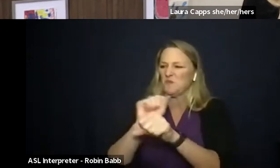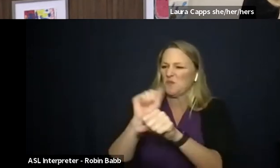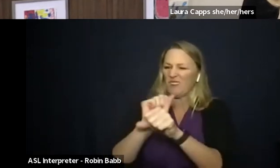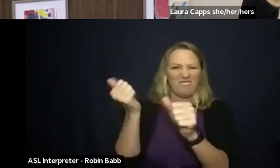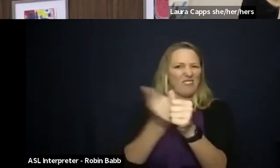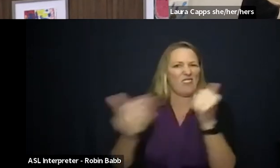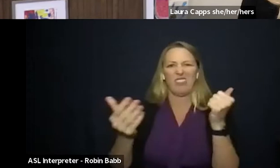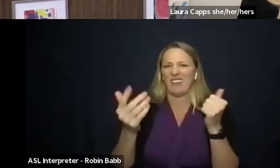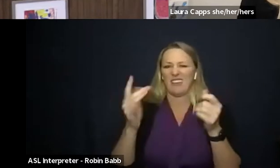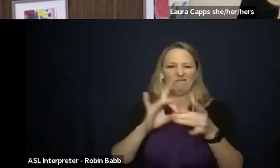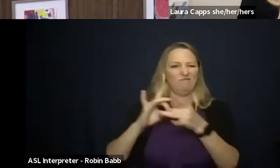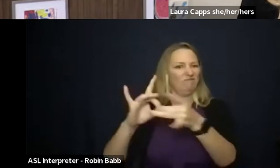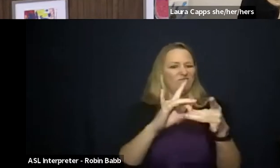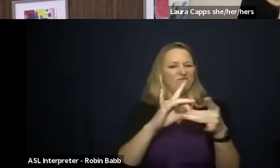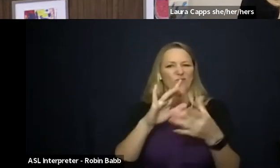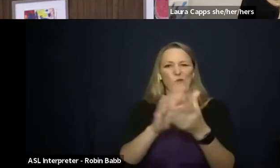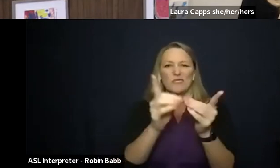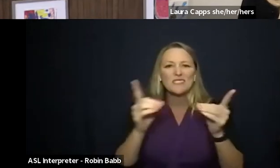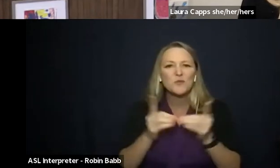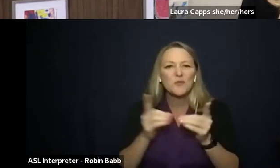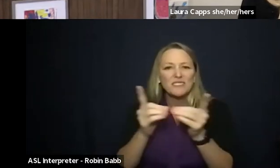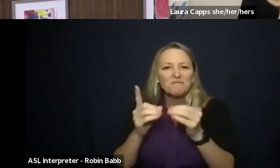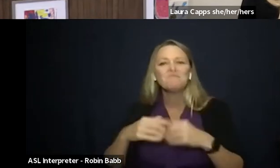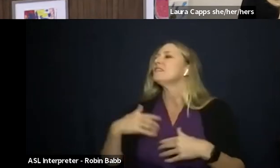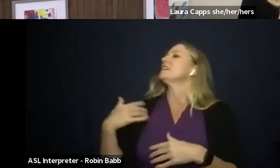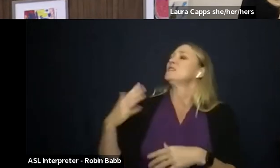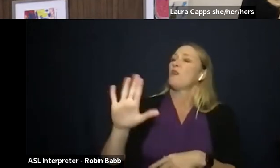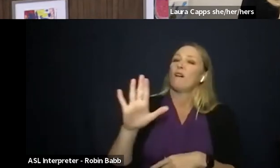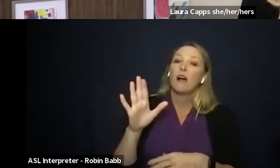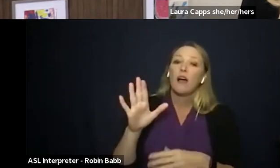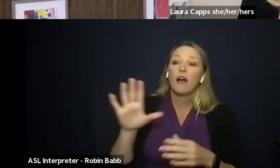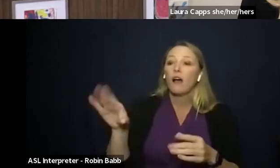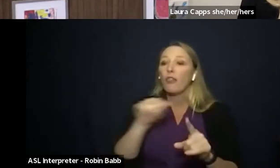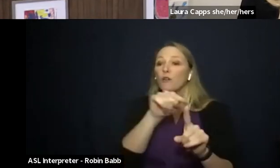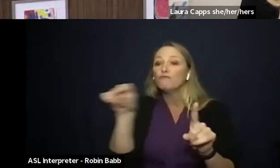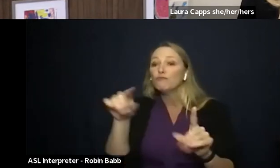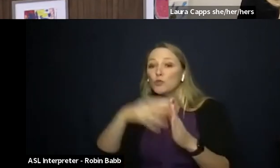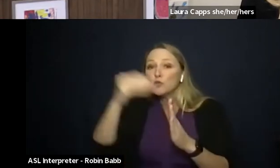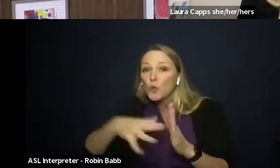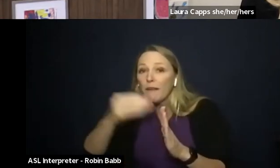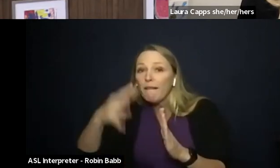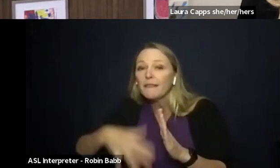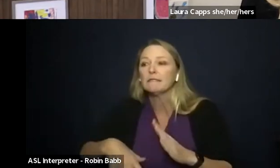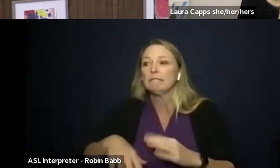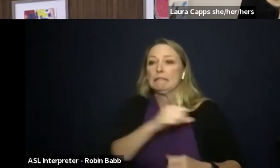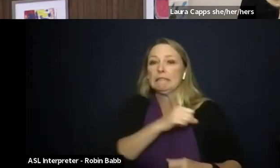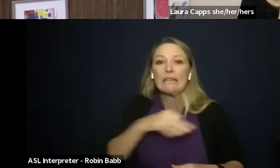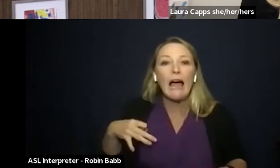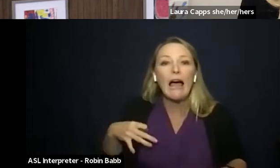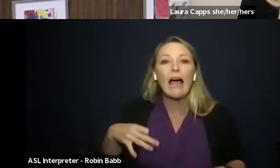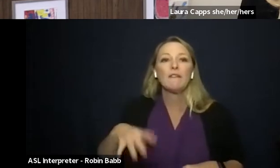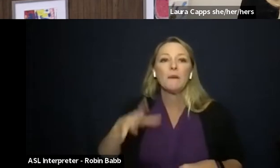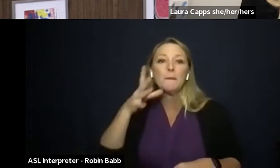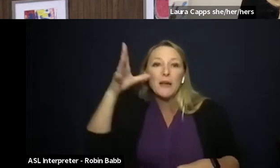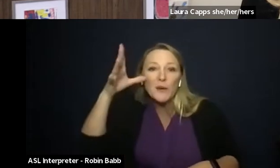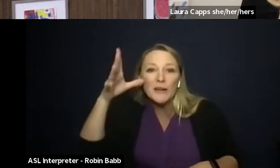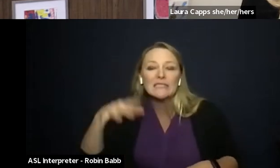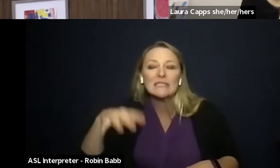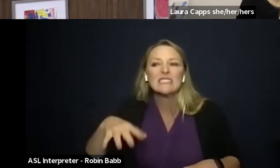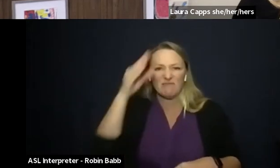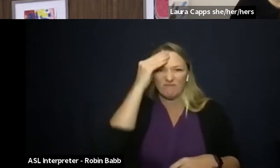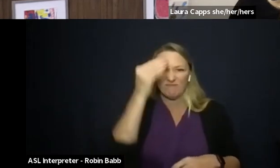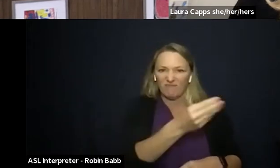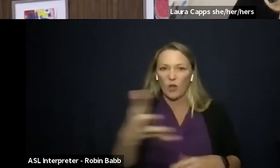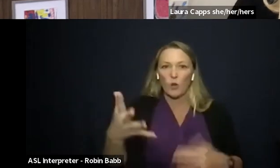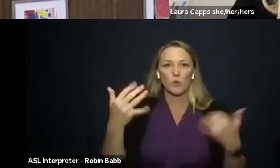um i would say to the students and staff and parents listening i got tested at school today for